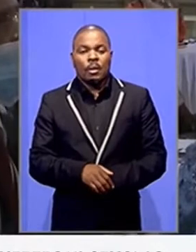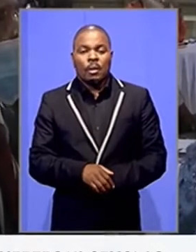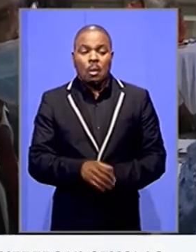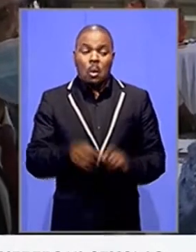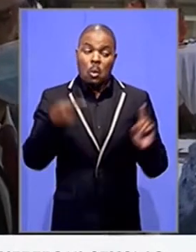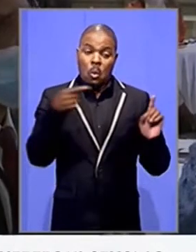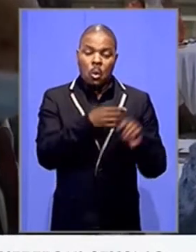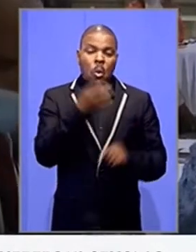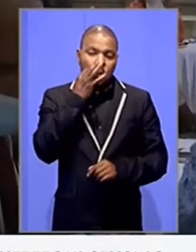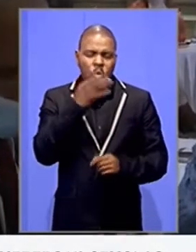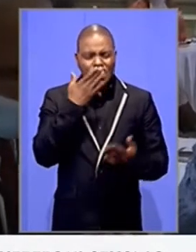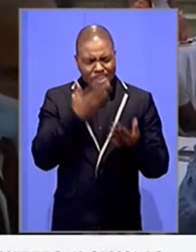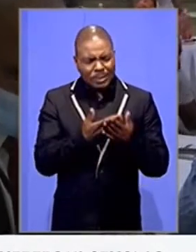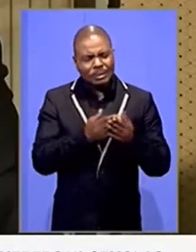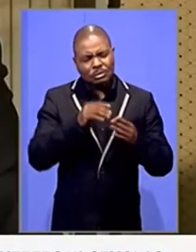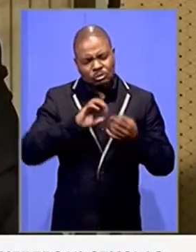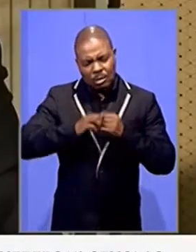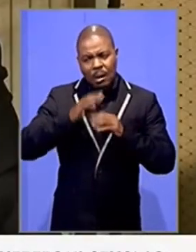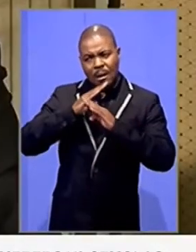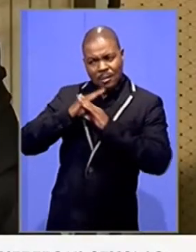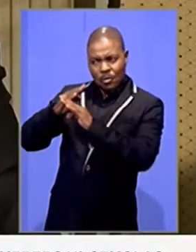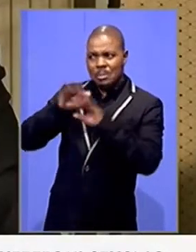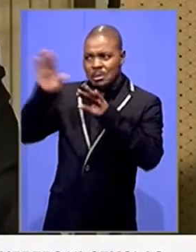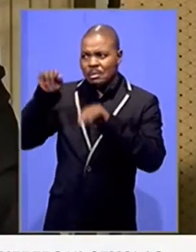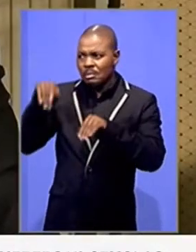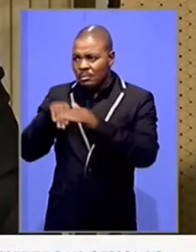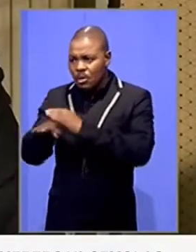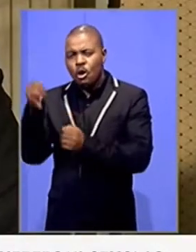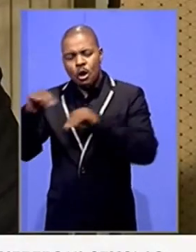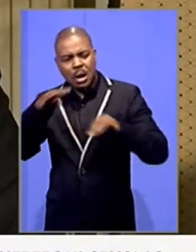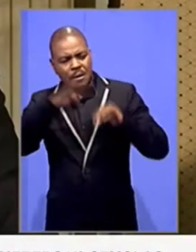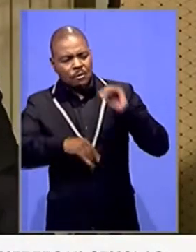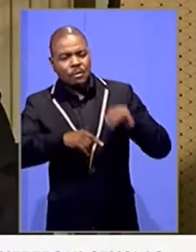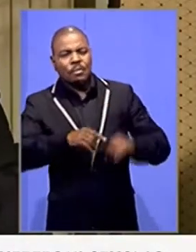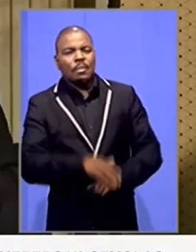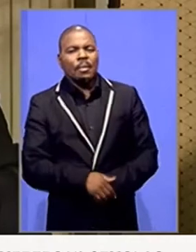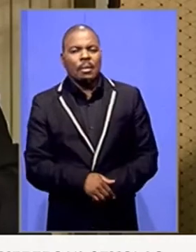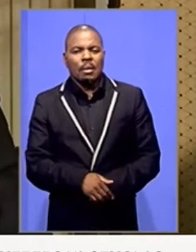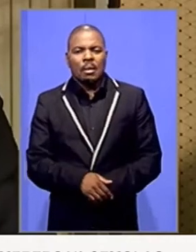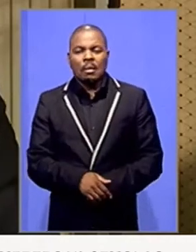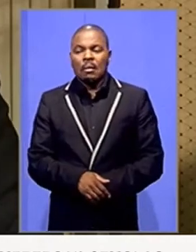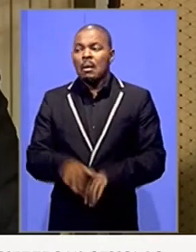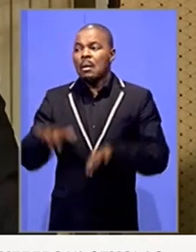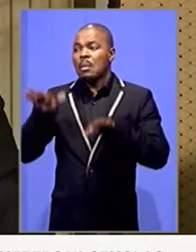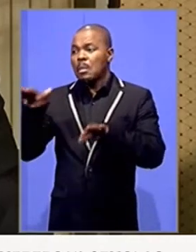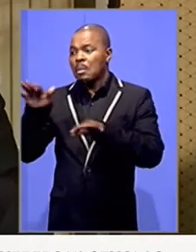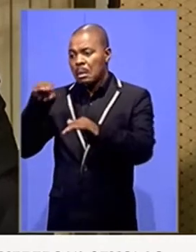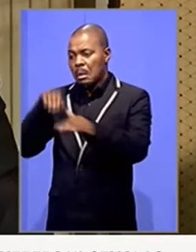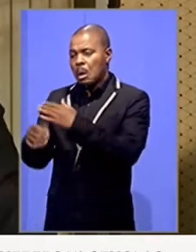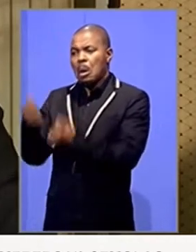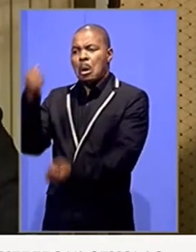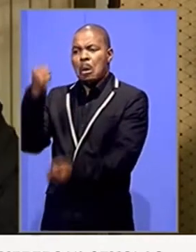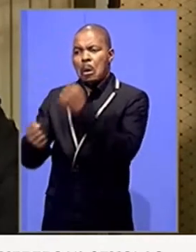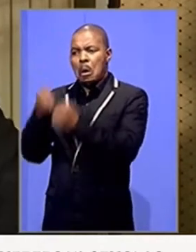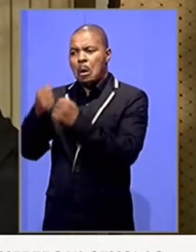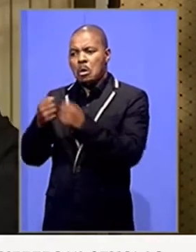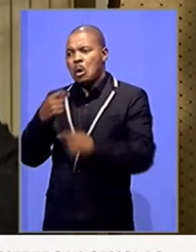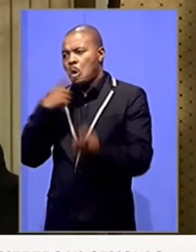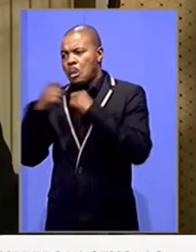ditshenyegelo tse di ka tilwa. One of the ways of avoiding legal action and all these